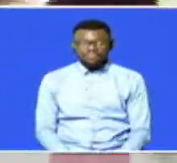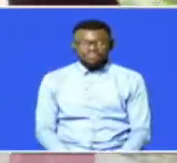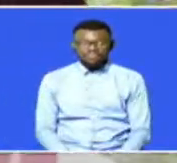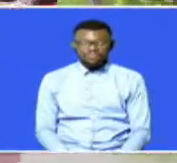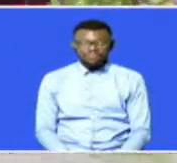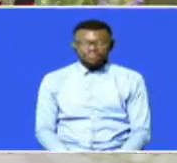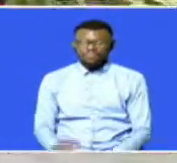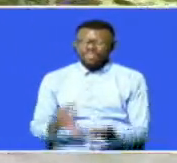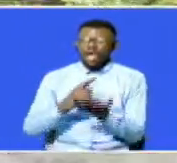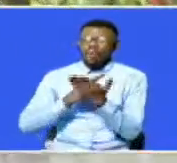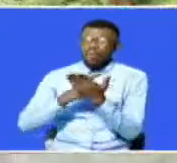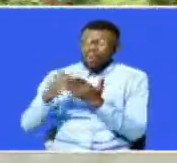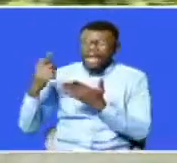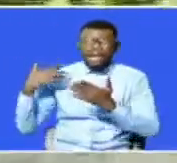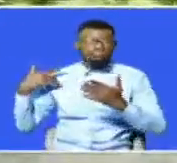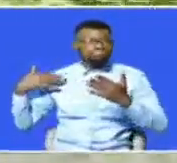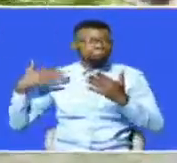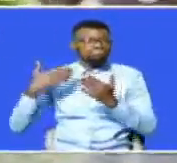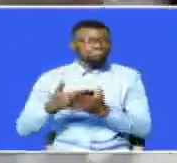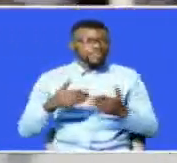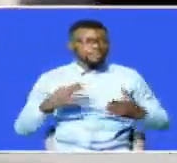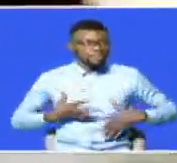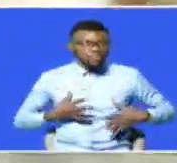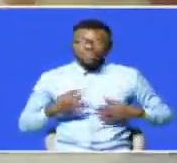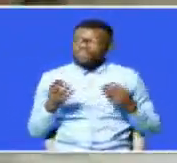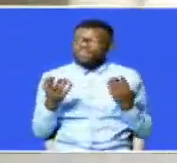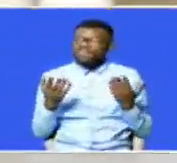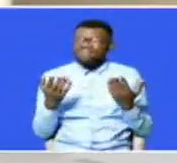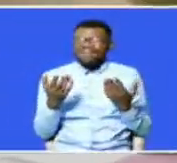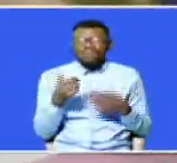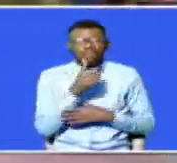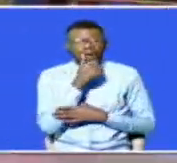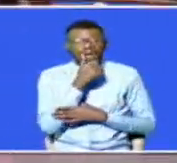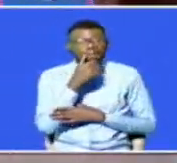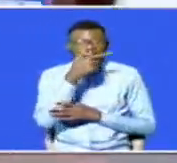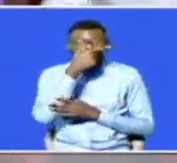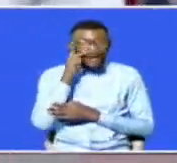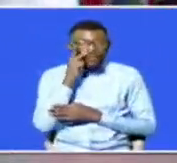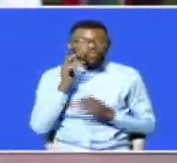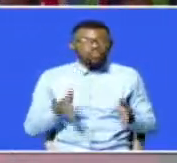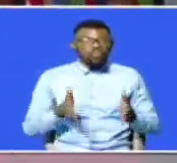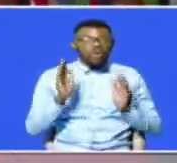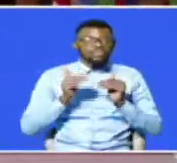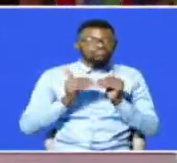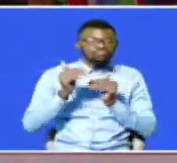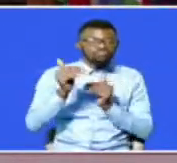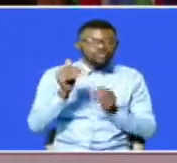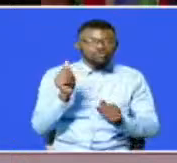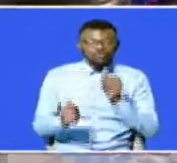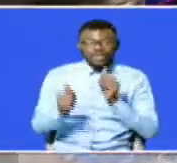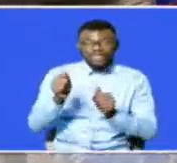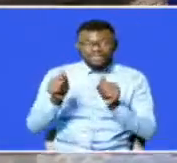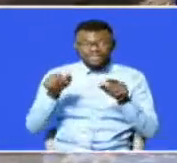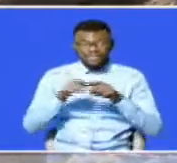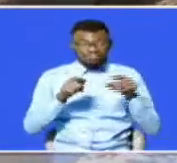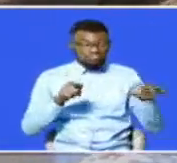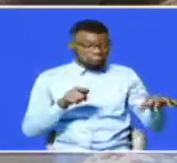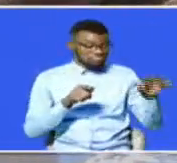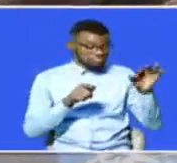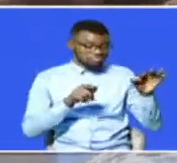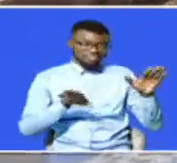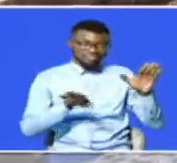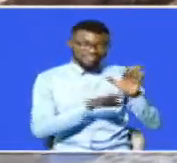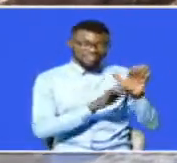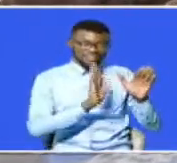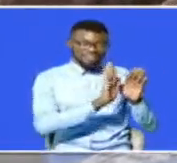After weeks of keeping Kenyans guessing on his next political move, and especially after he unveiled his running mate ahead of the